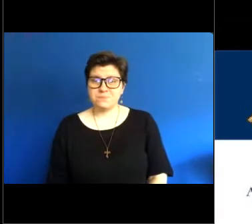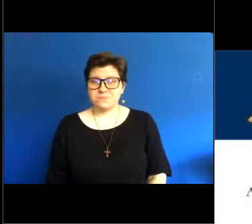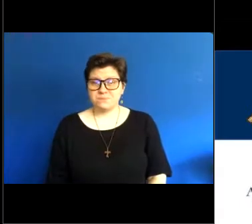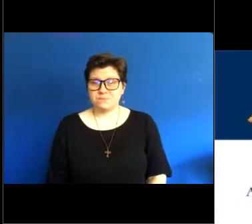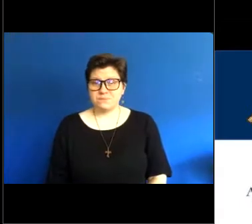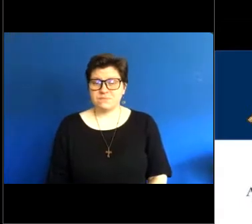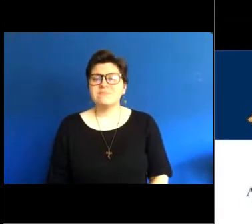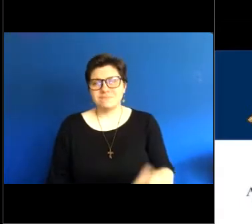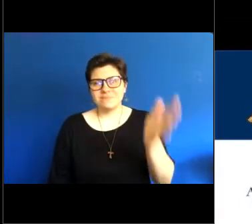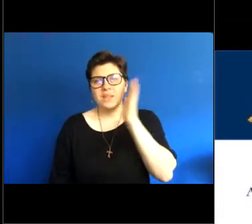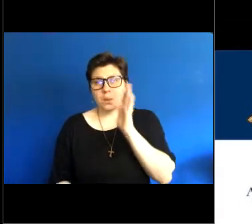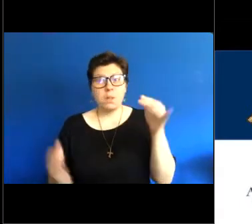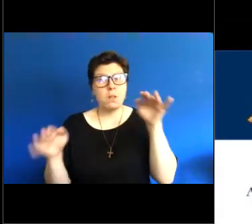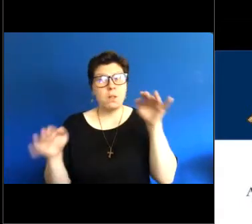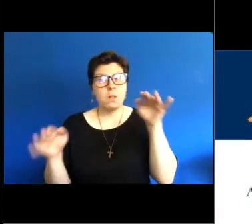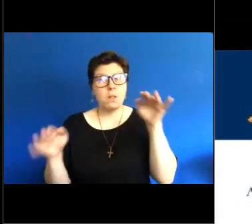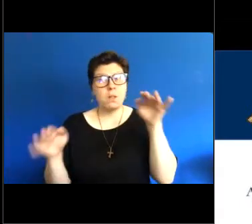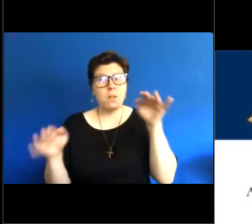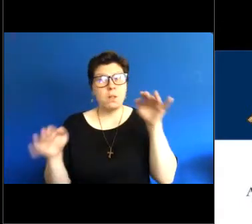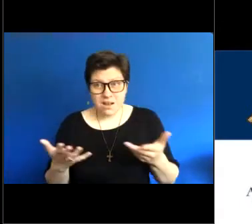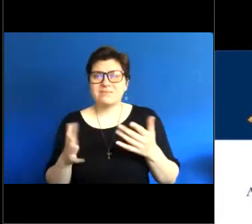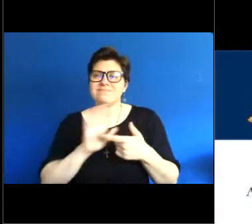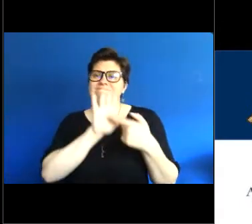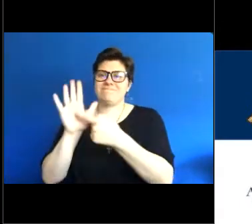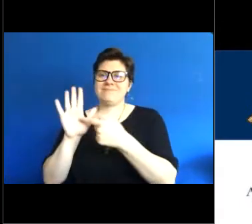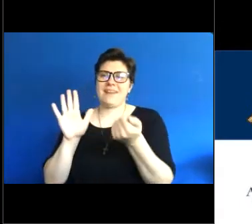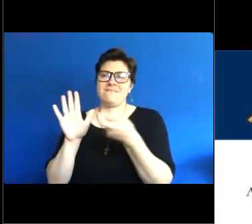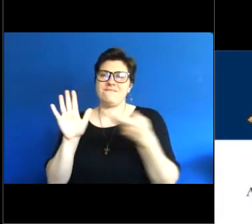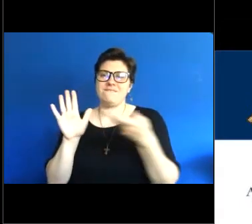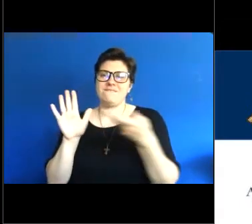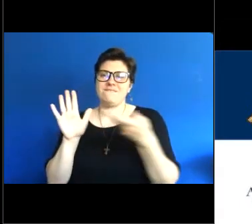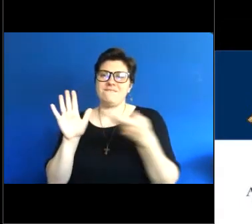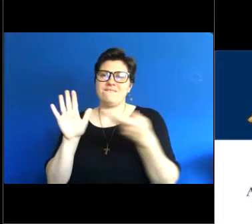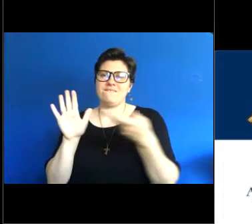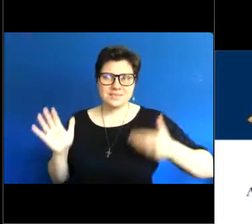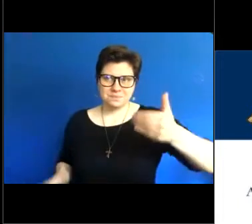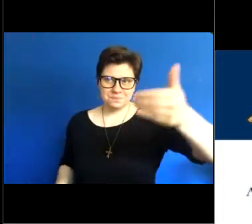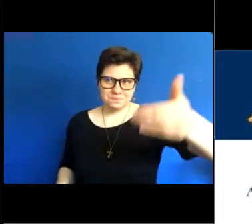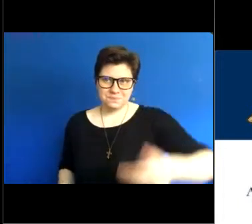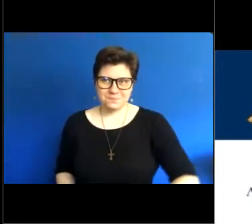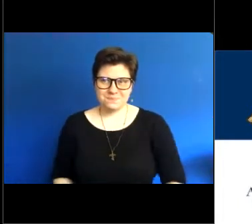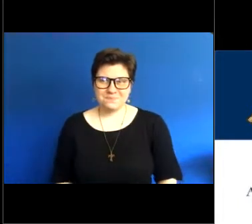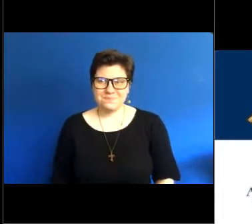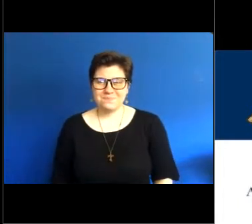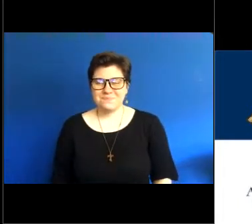And we will conclude today's webinar highlighting a few upcoming events.